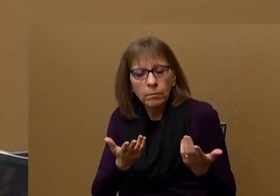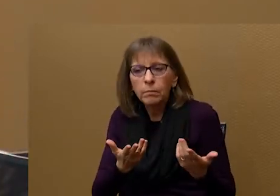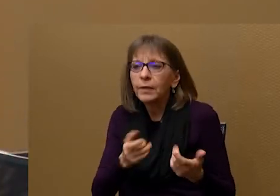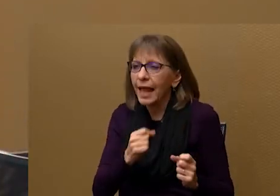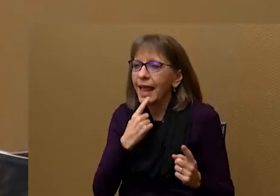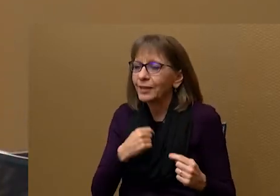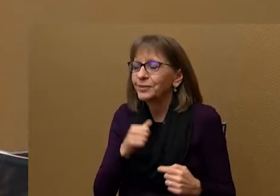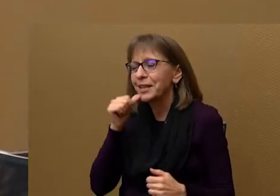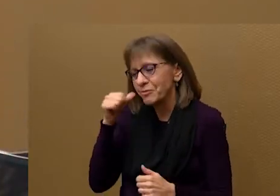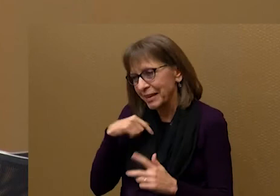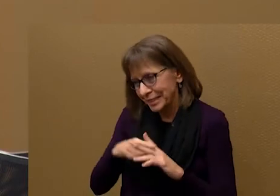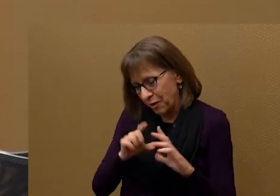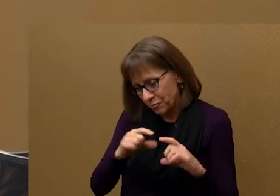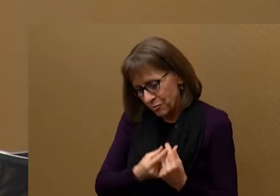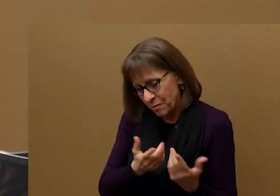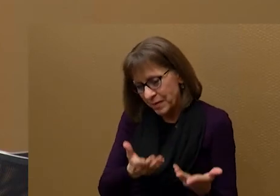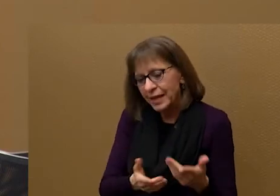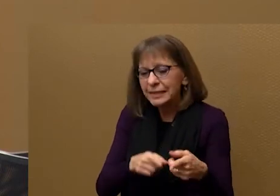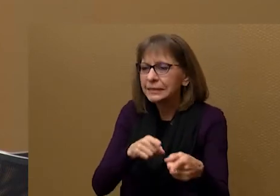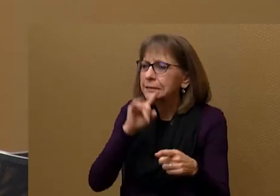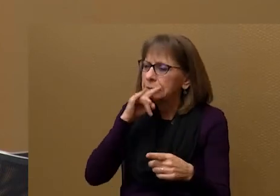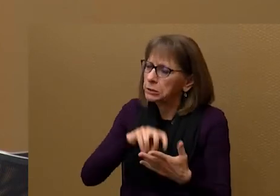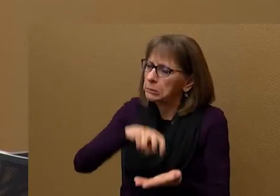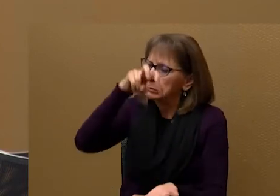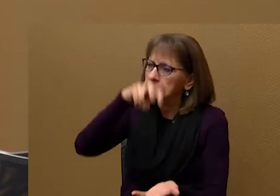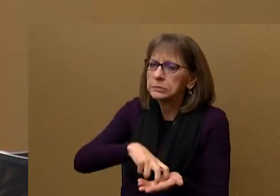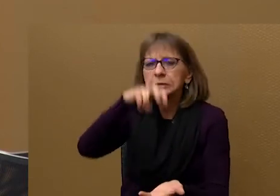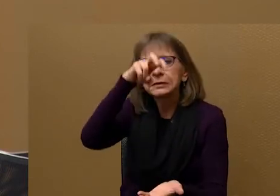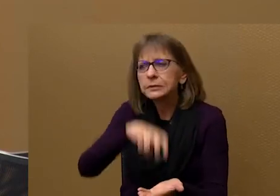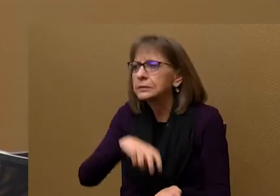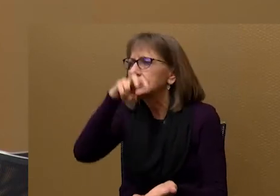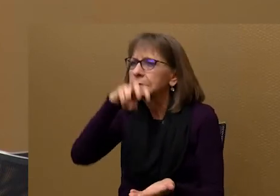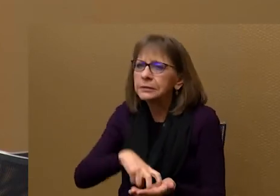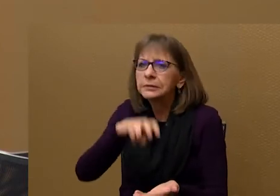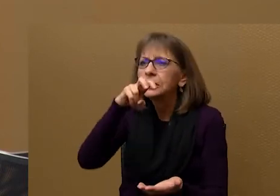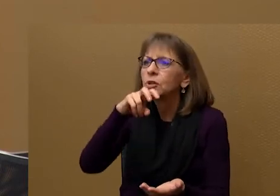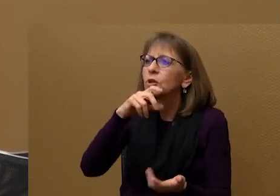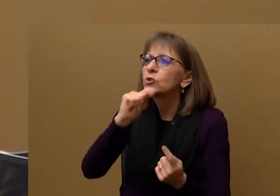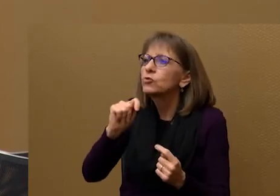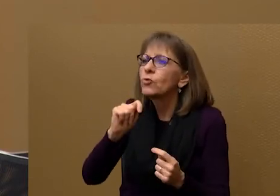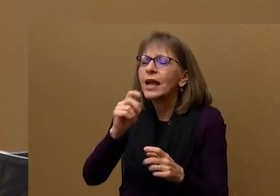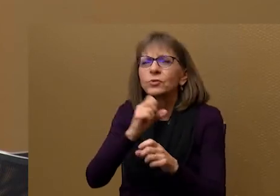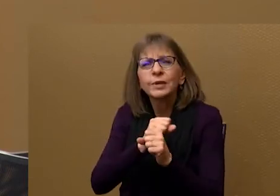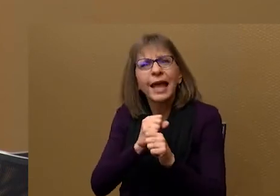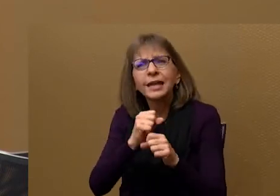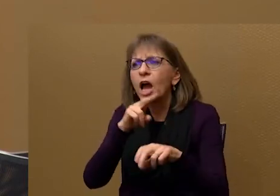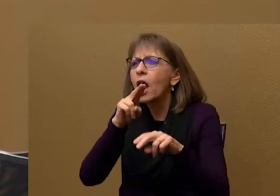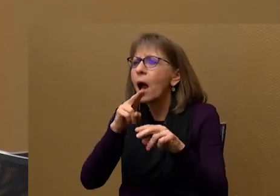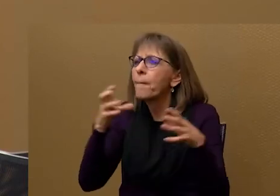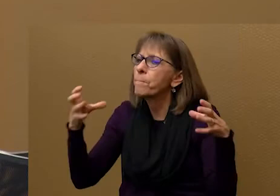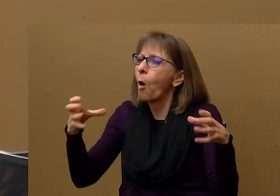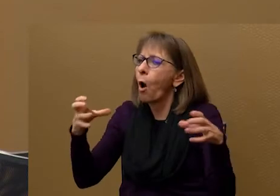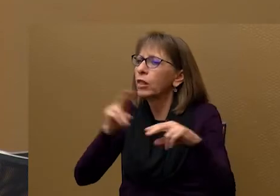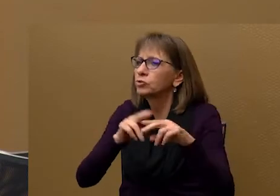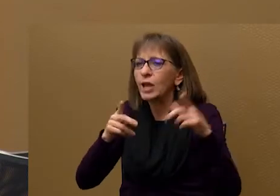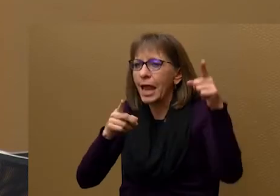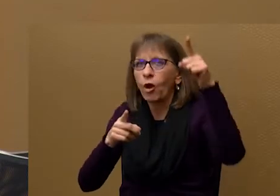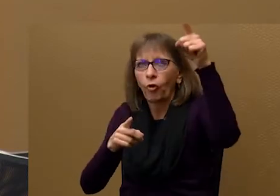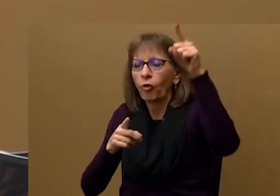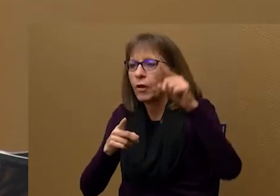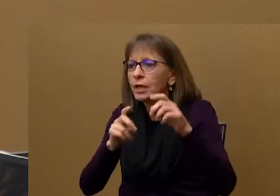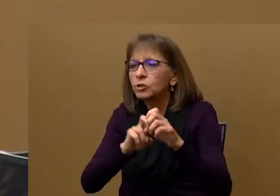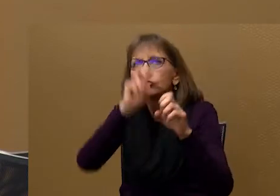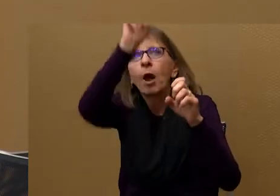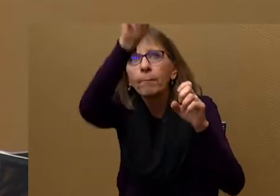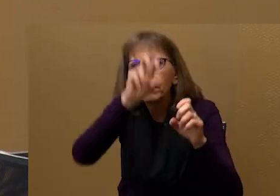starting a group, and this kid was jumping up and down trying to get a ball chair down from the counter, and he just kept